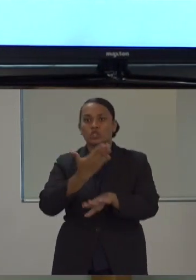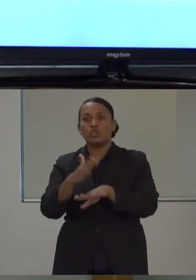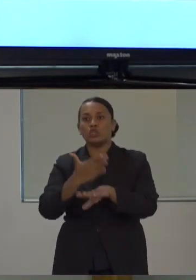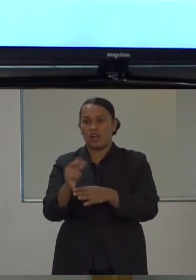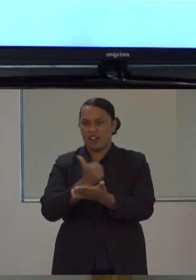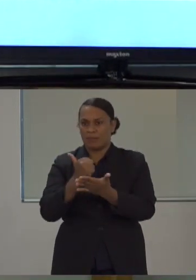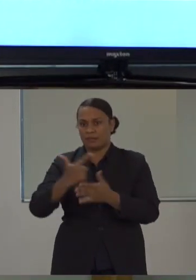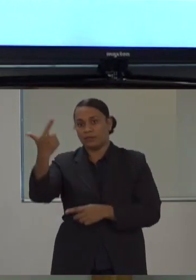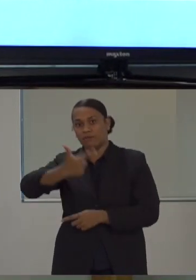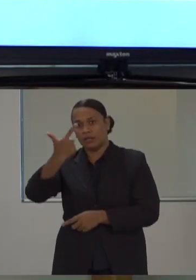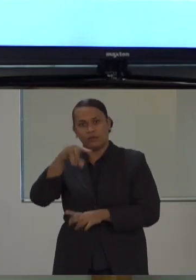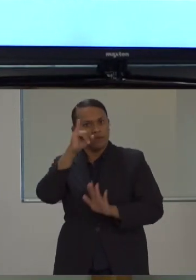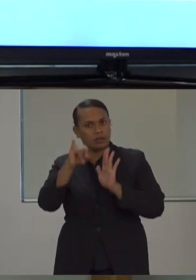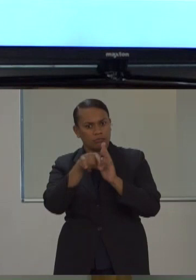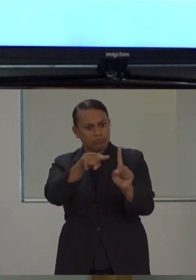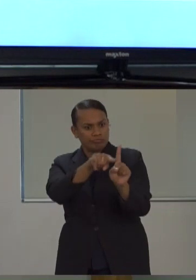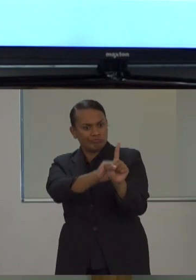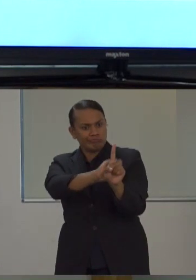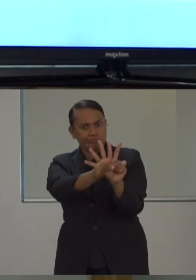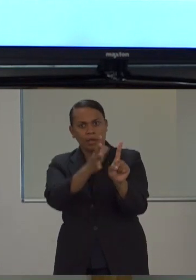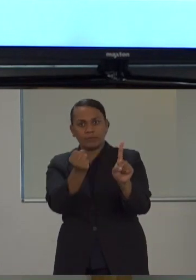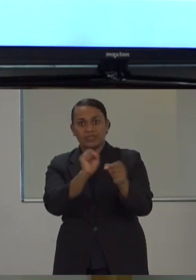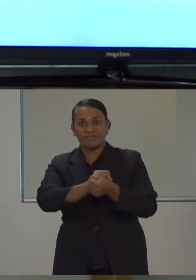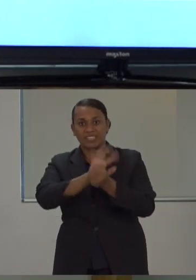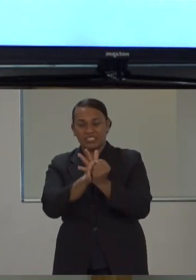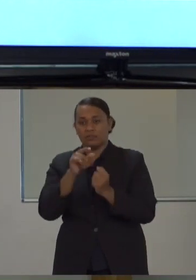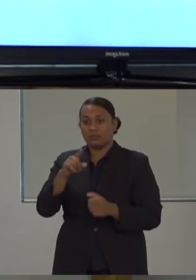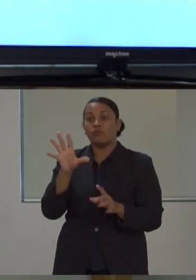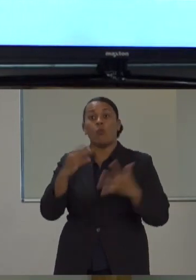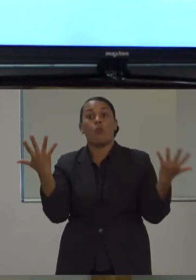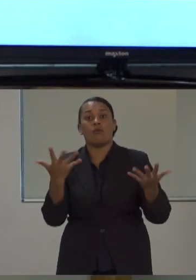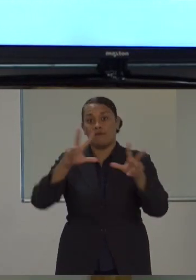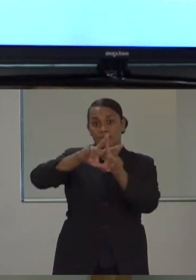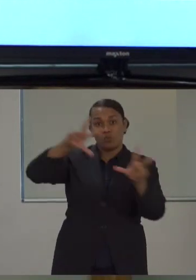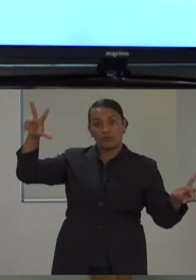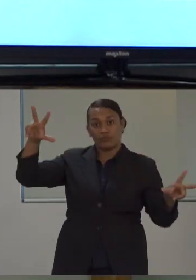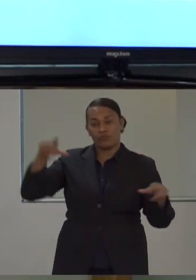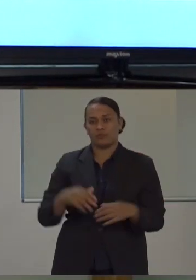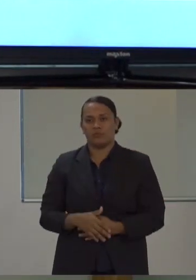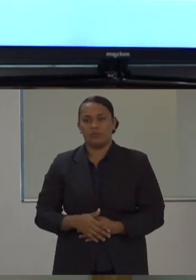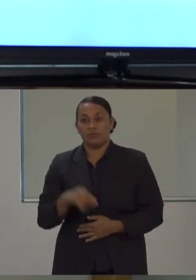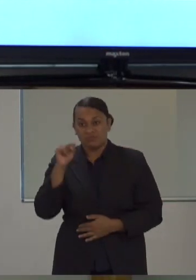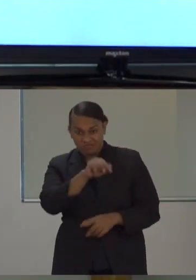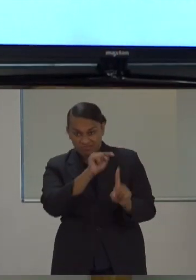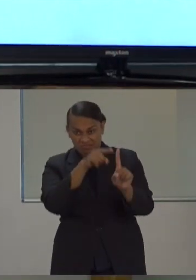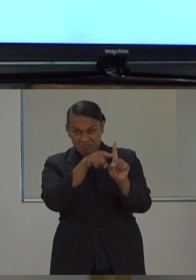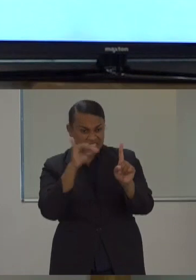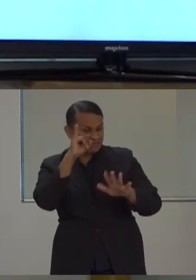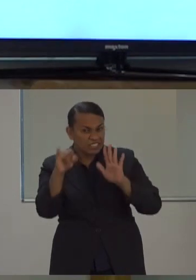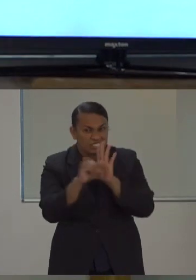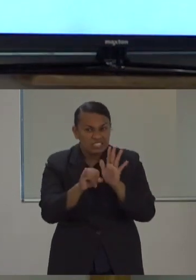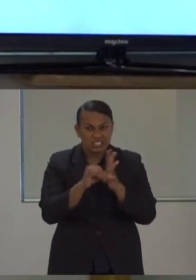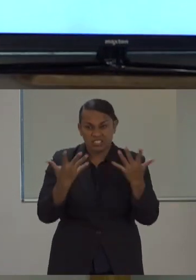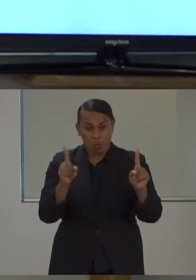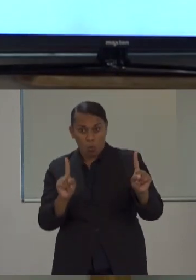17. This is a 21-year-old from Vanuatu who was early identified as a close contact of case